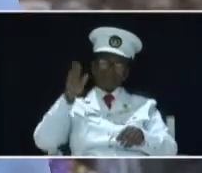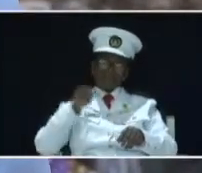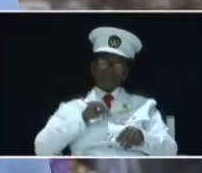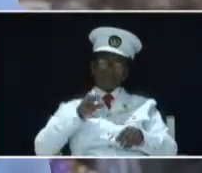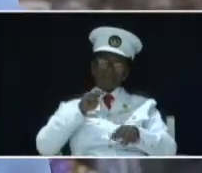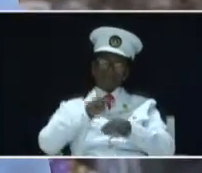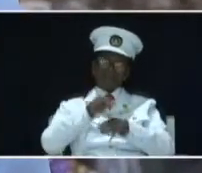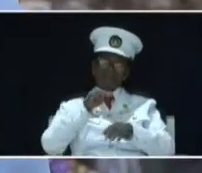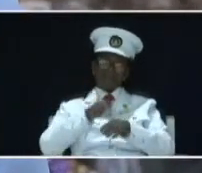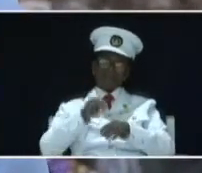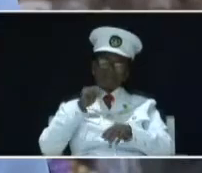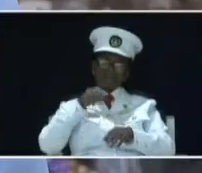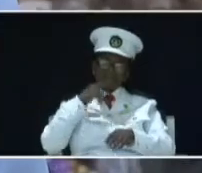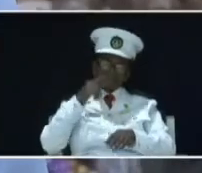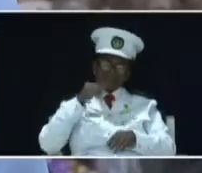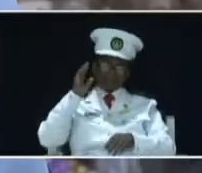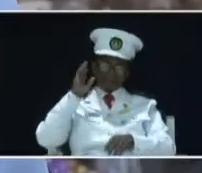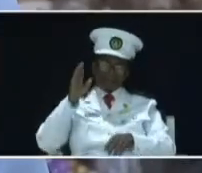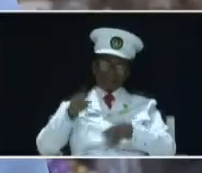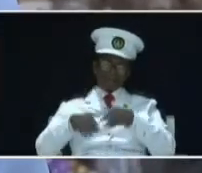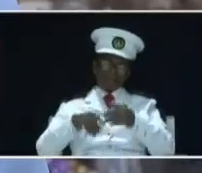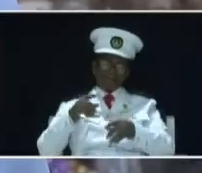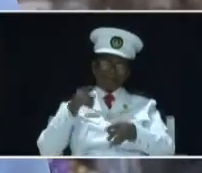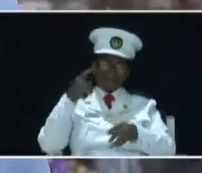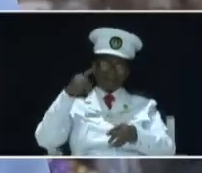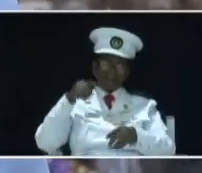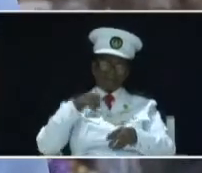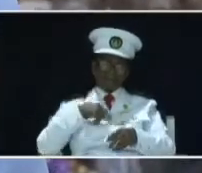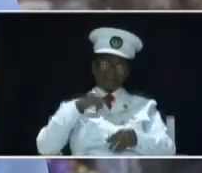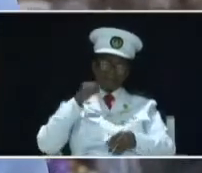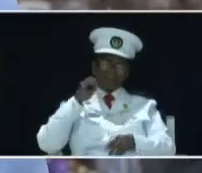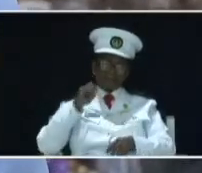fire to touch the mouth